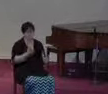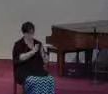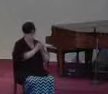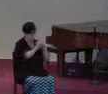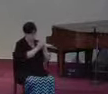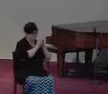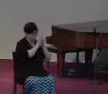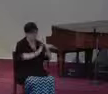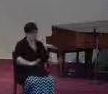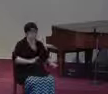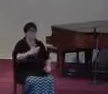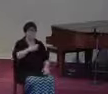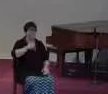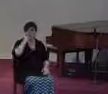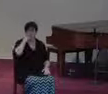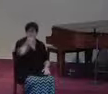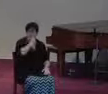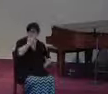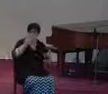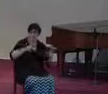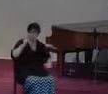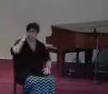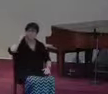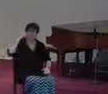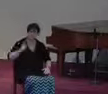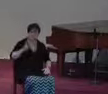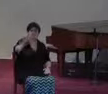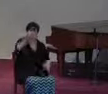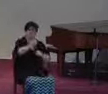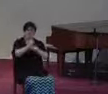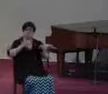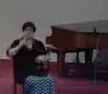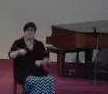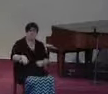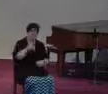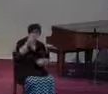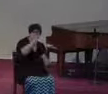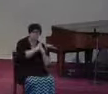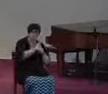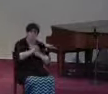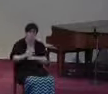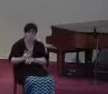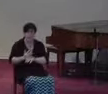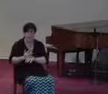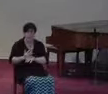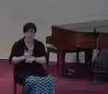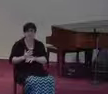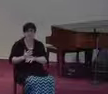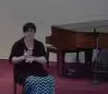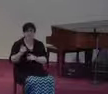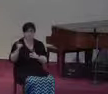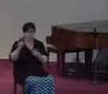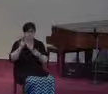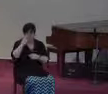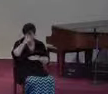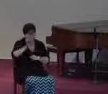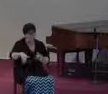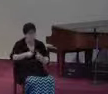For my eyes have seen your salvation, which you have prepared to the sight of all